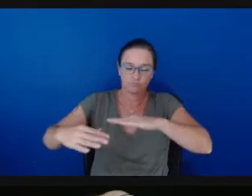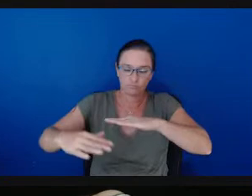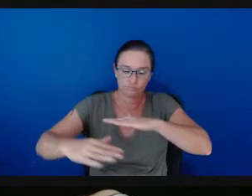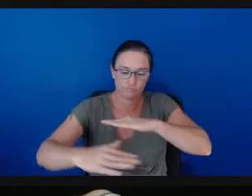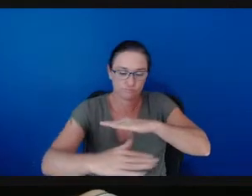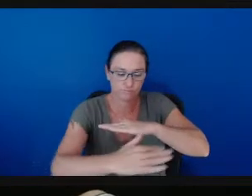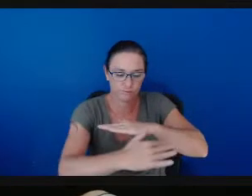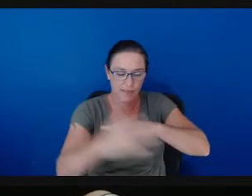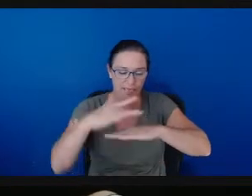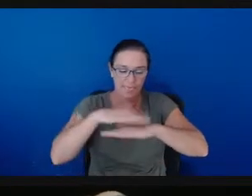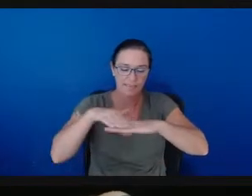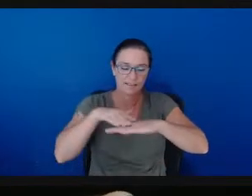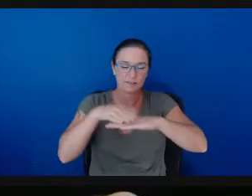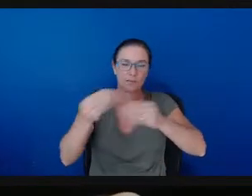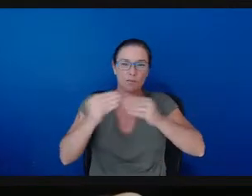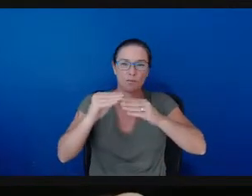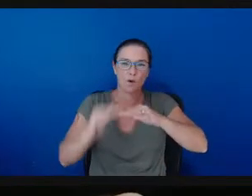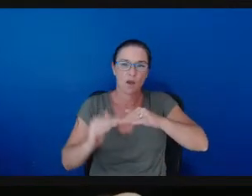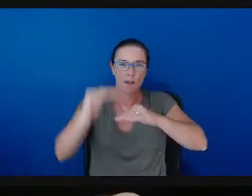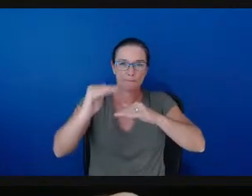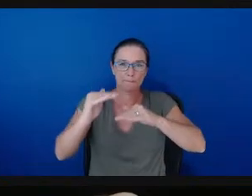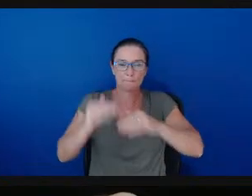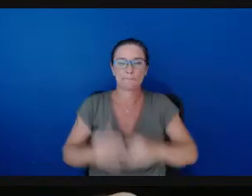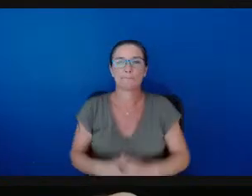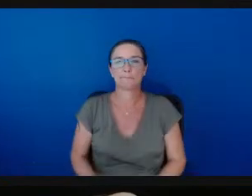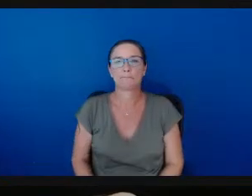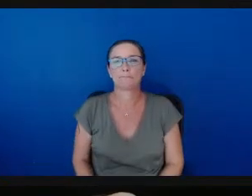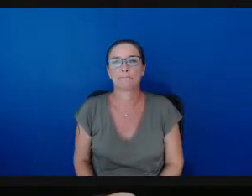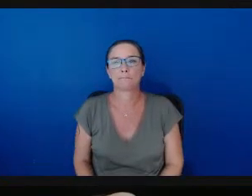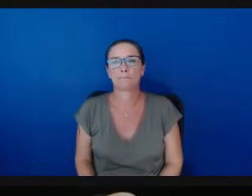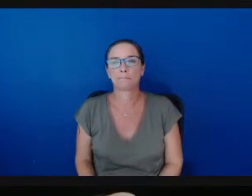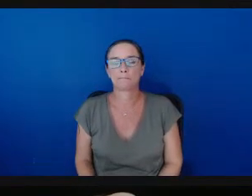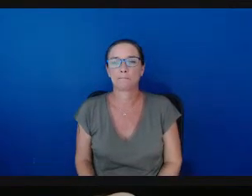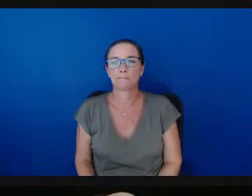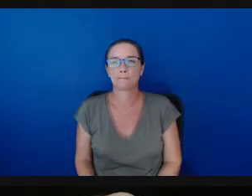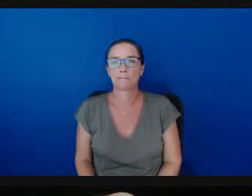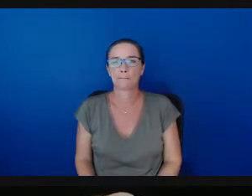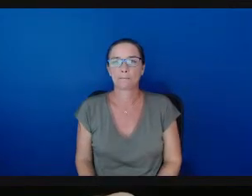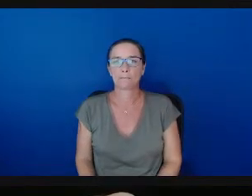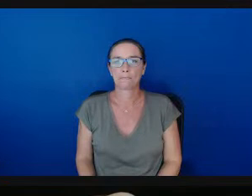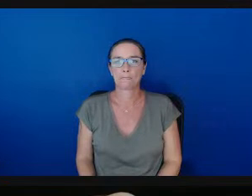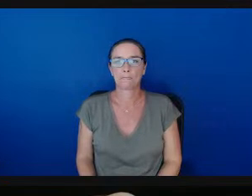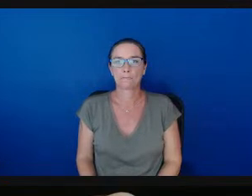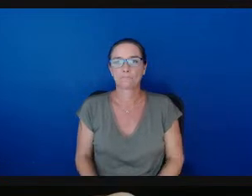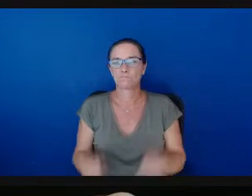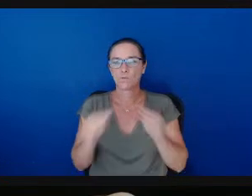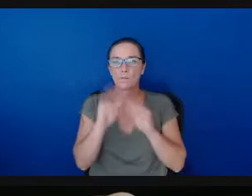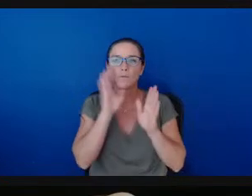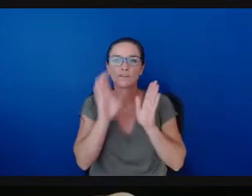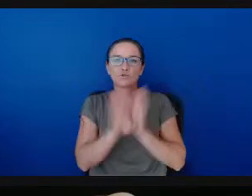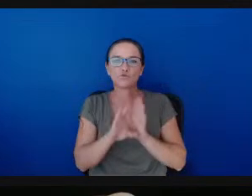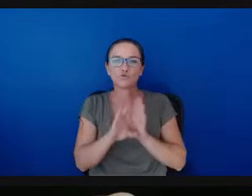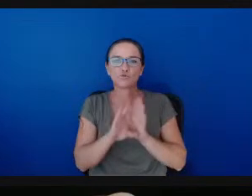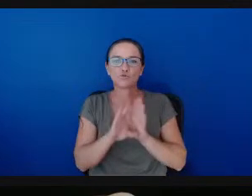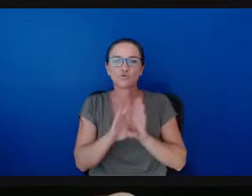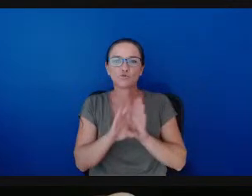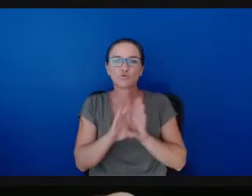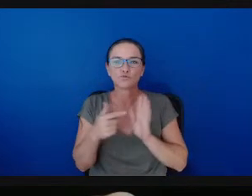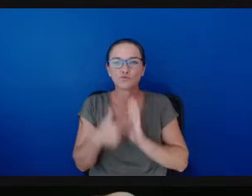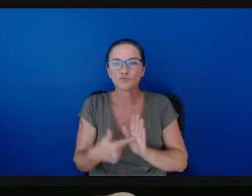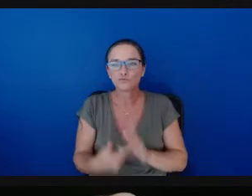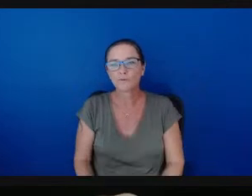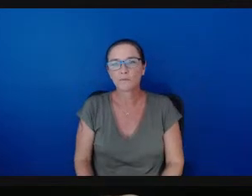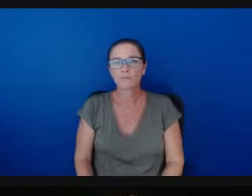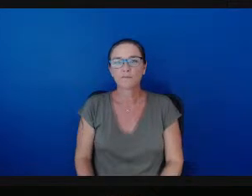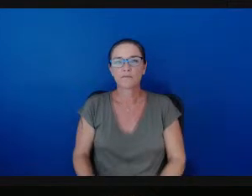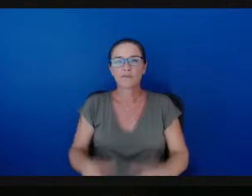area. So there is that. Let me keep going through some pictures here. We have a zoom in of